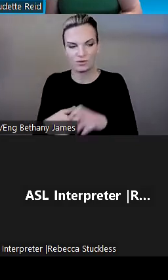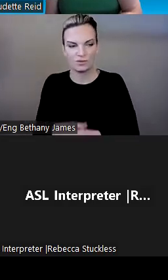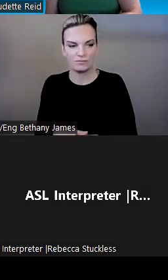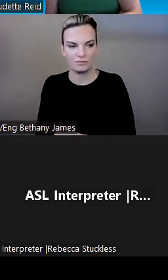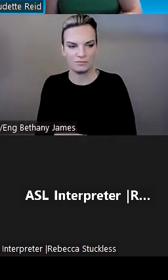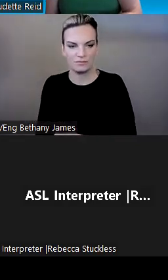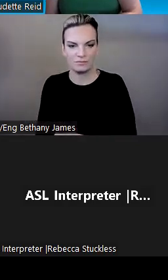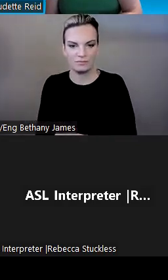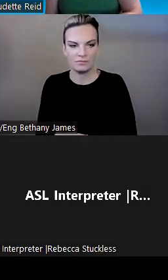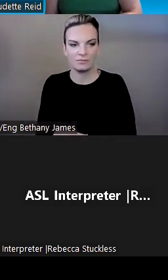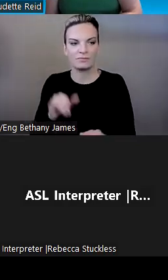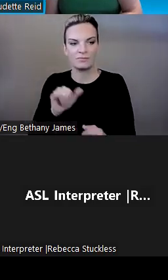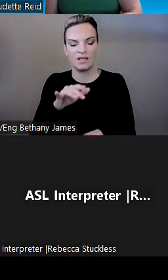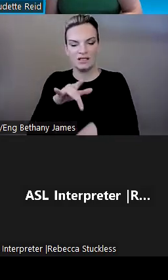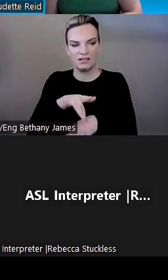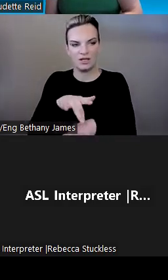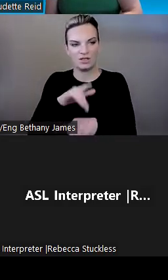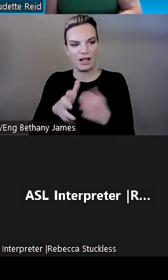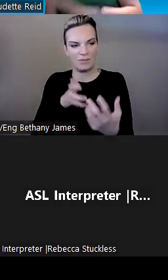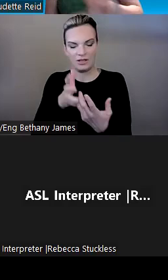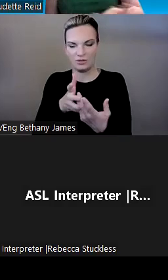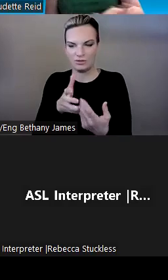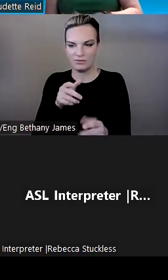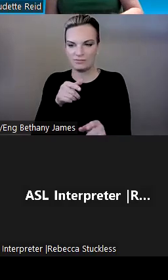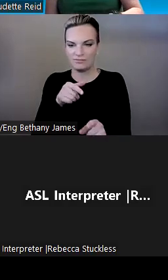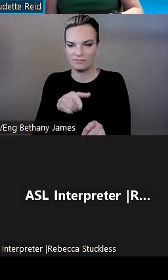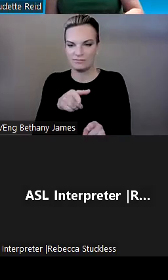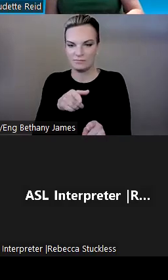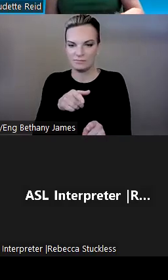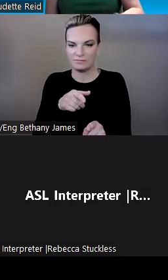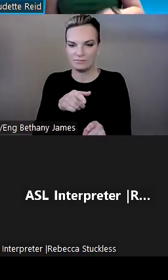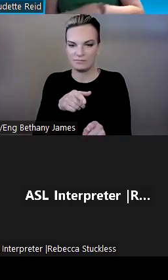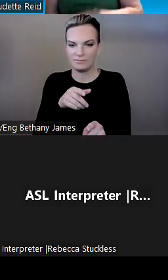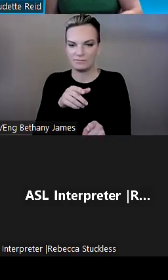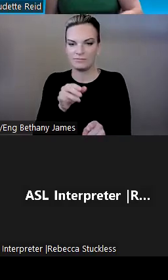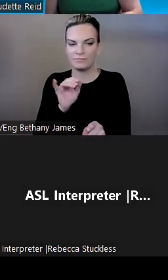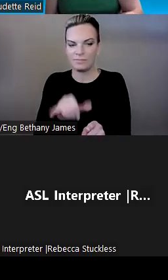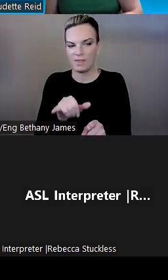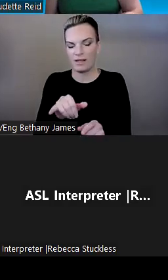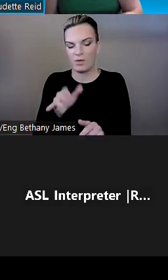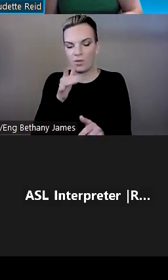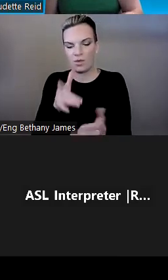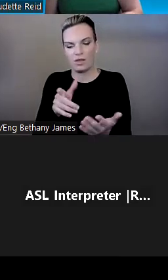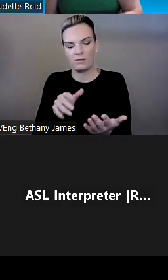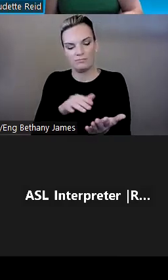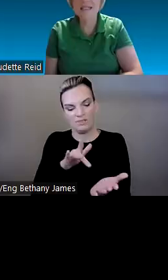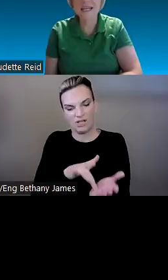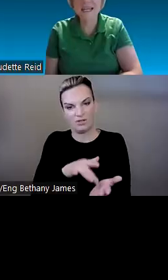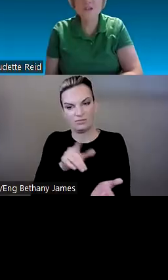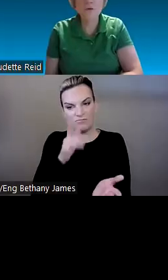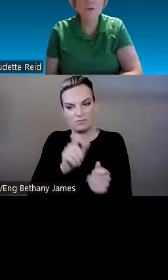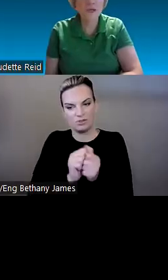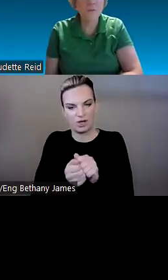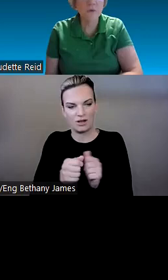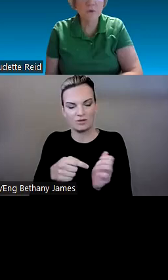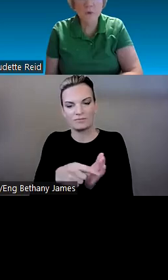Now, touch accommodations changes the way that the touch screen works, and so that it makes it